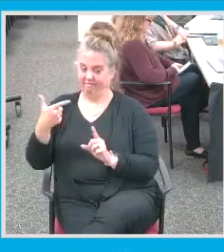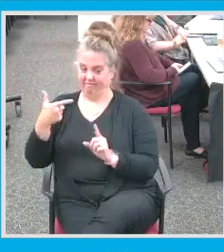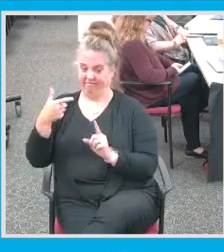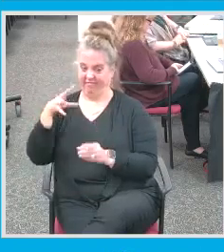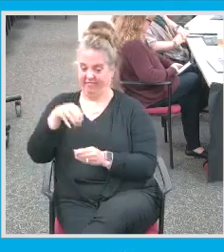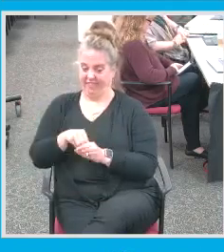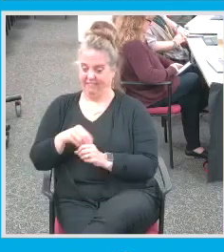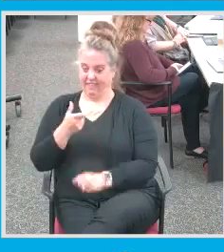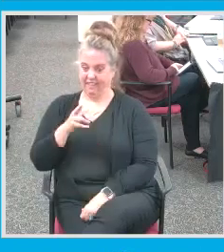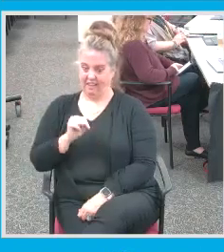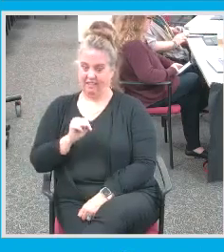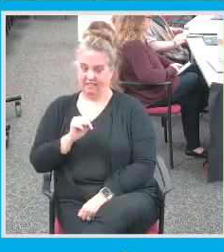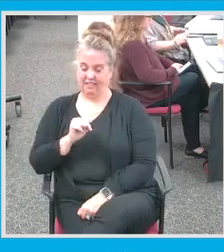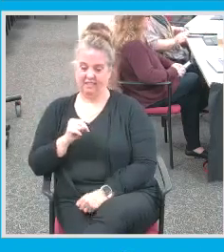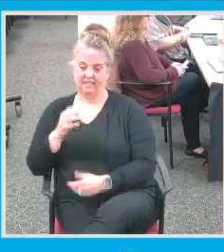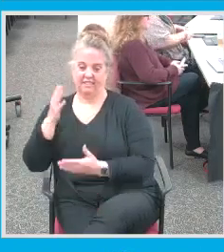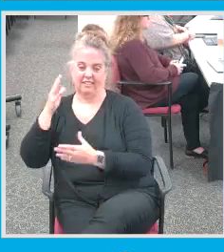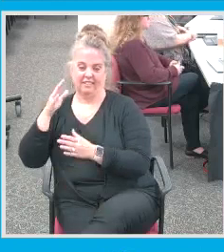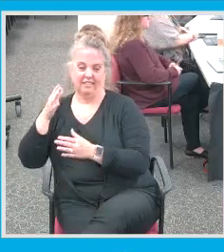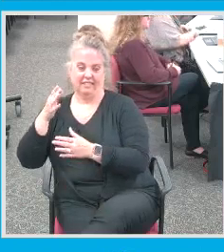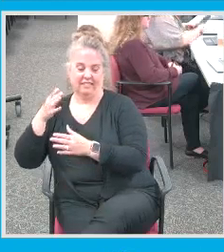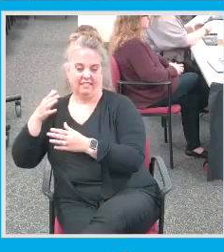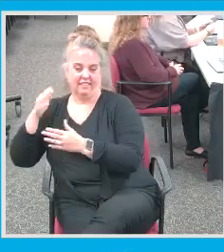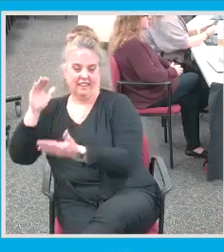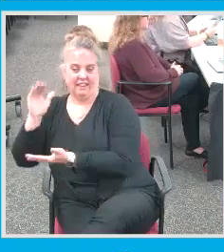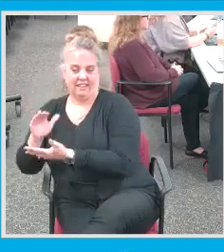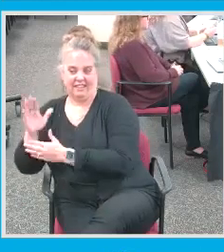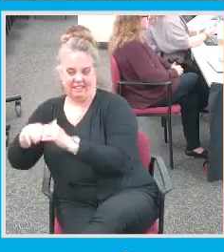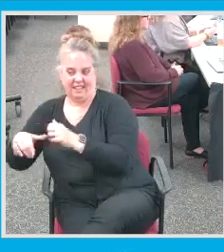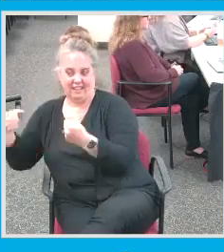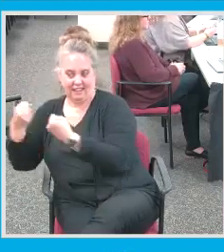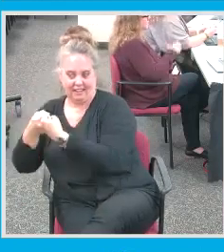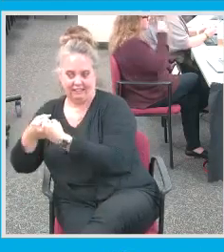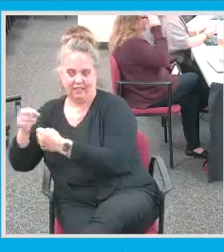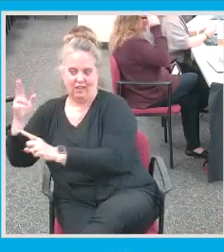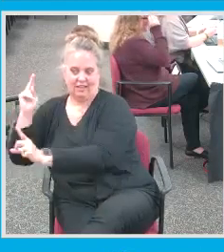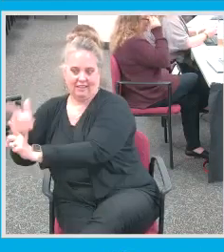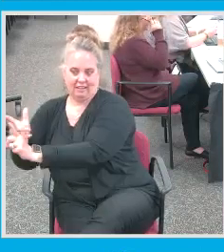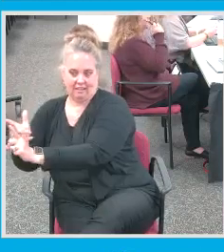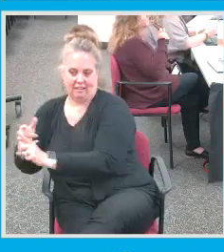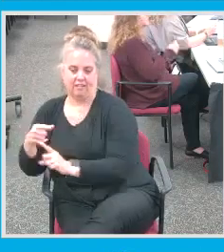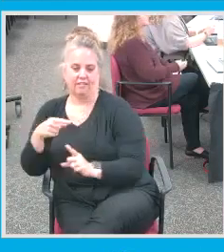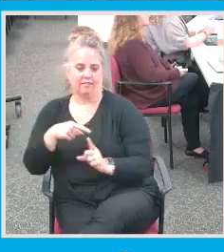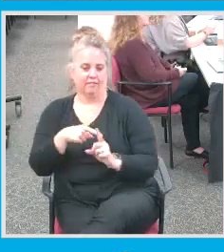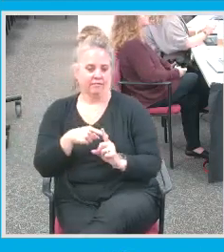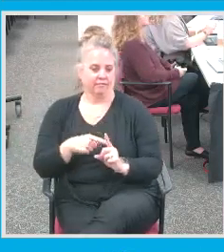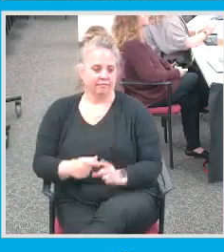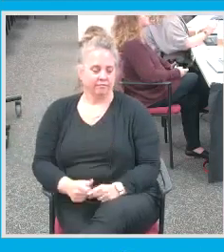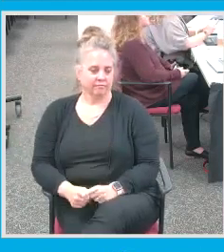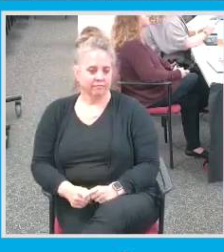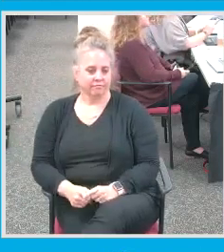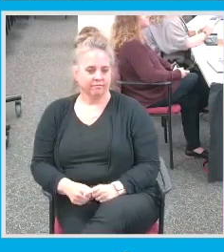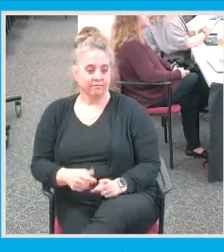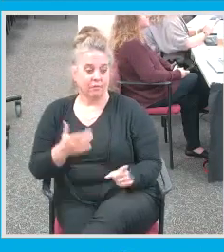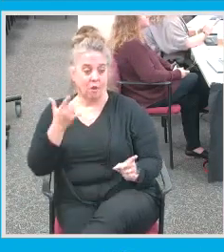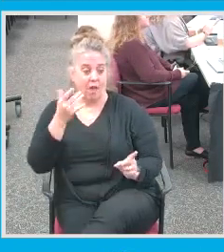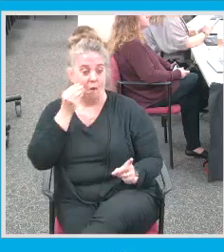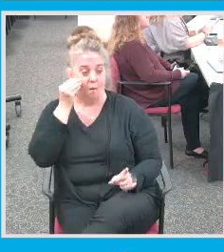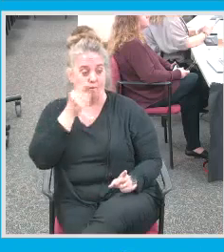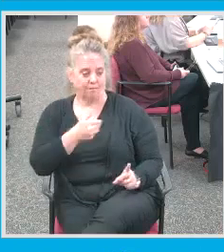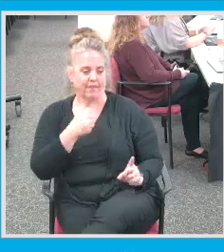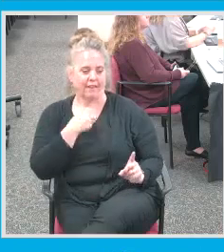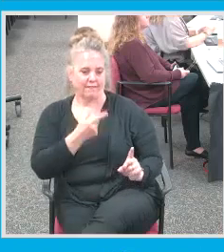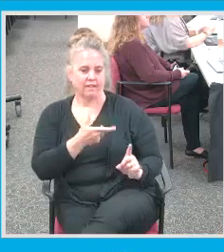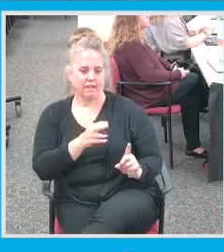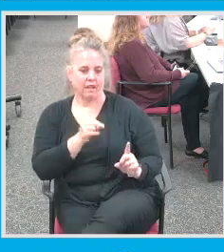Youth who die by suicide with a firearm are most often accessing the household firearm to do so. So they're not going and getting a gun